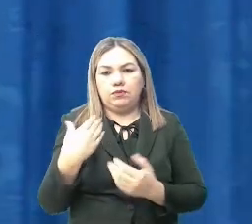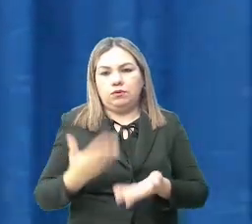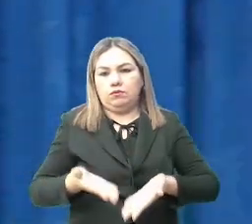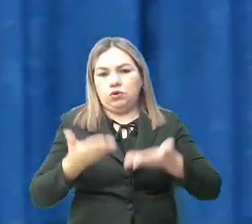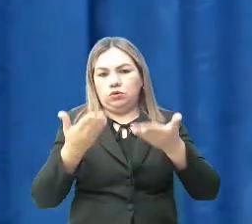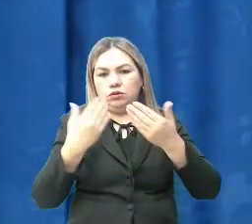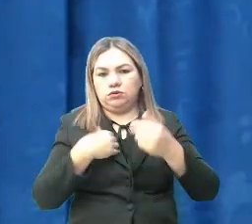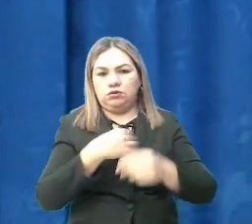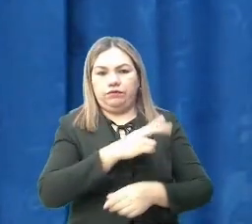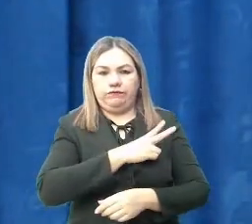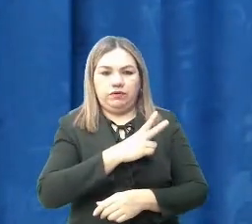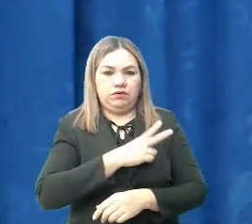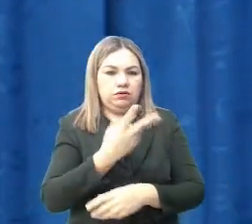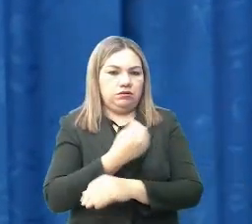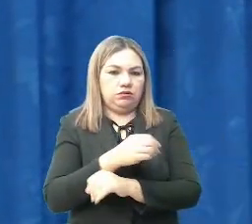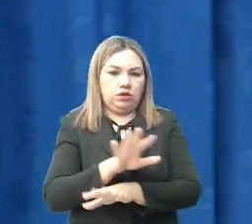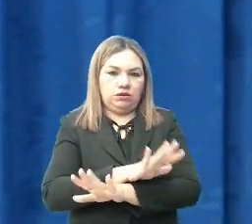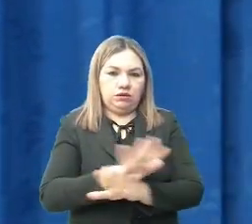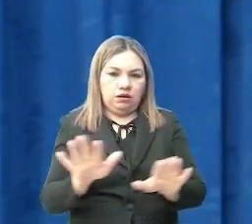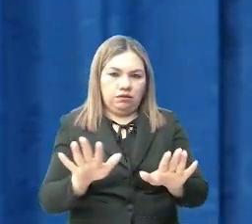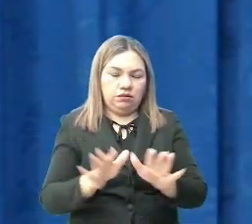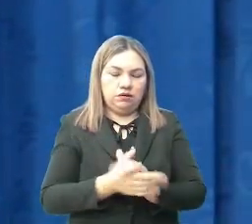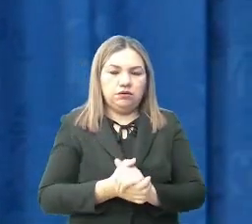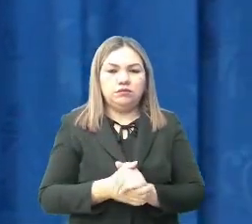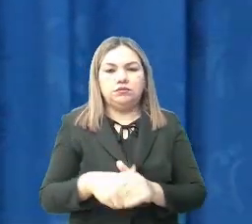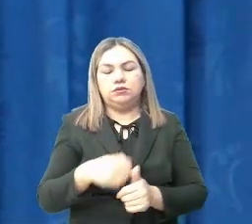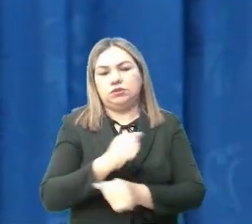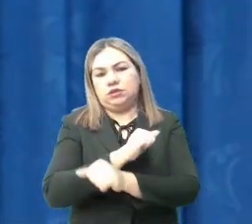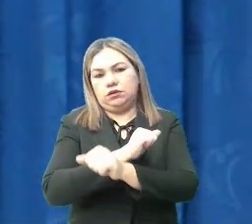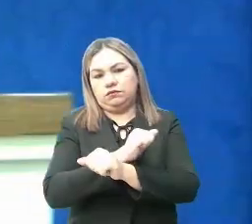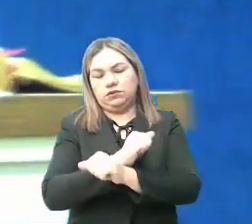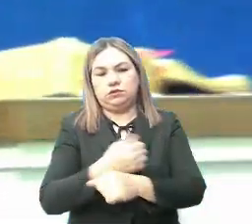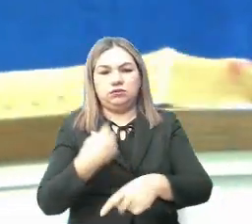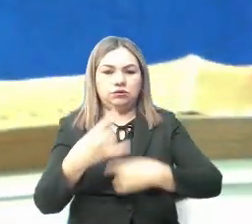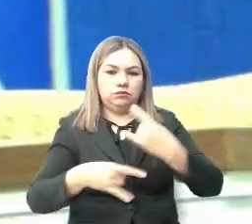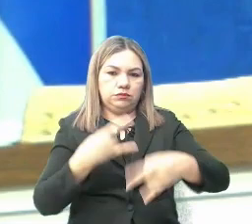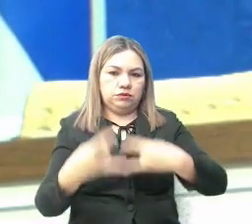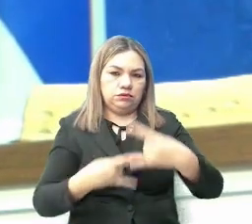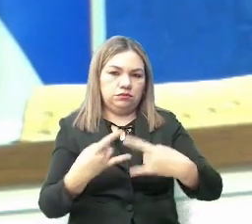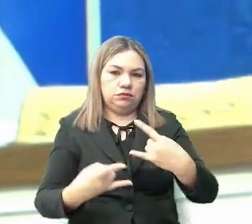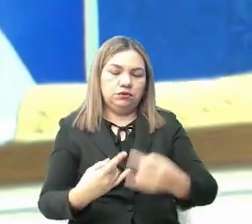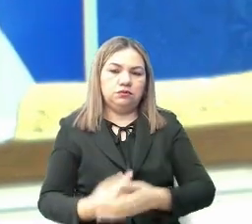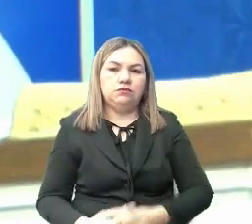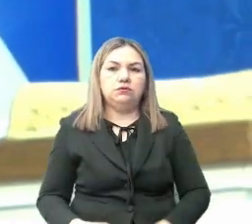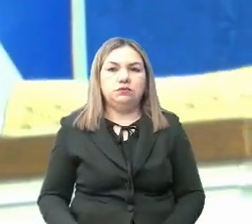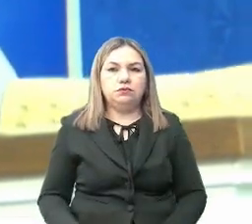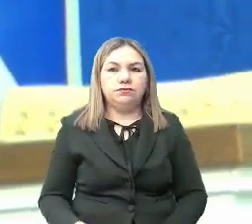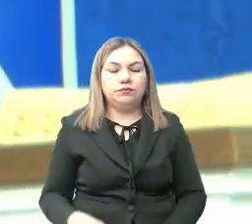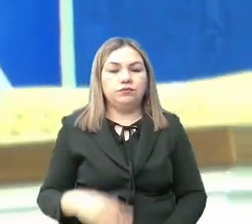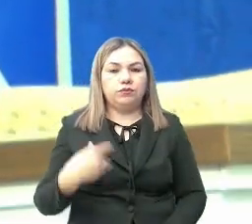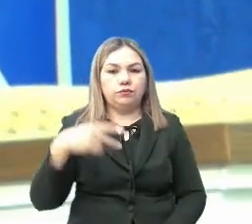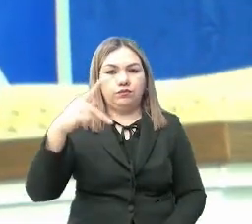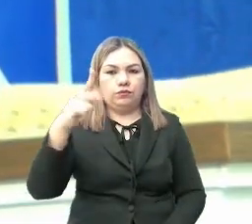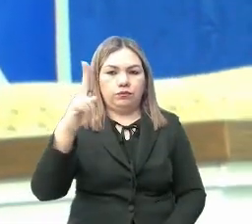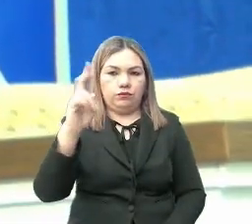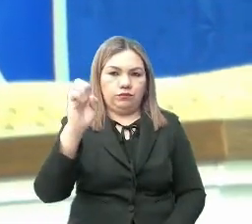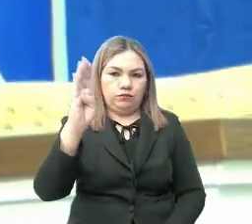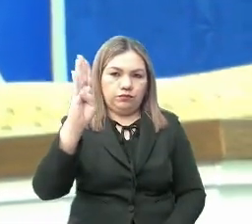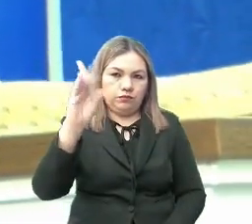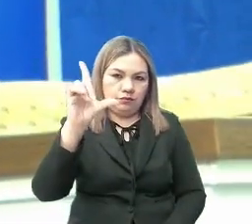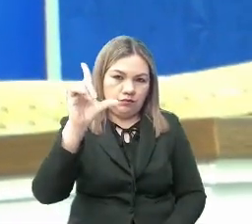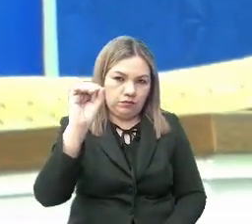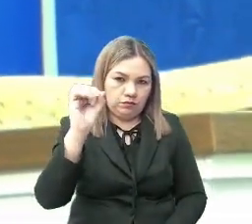in life, without having anything. This ruler had them as a